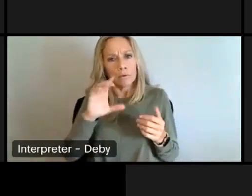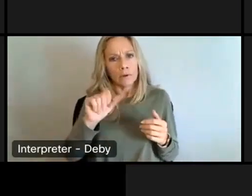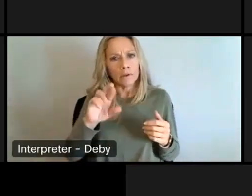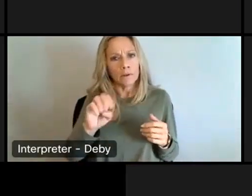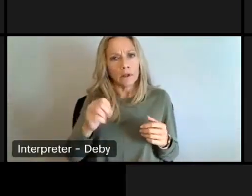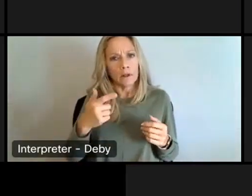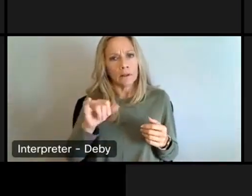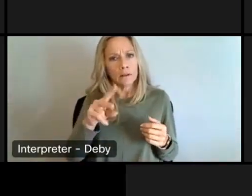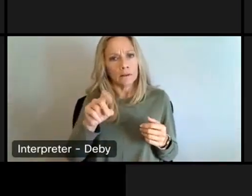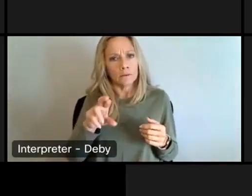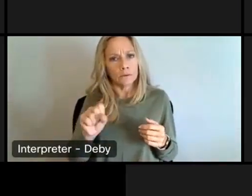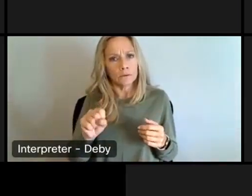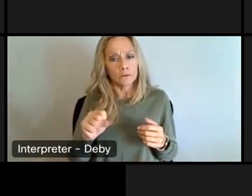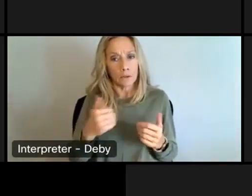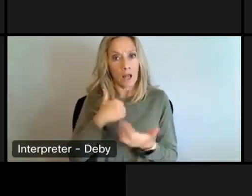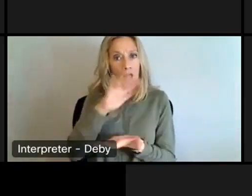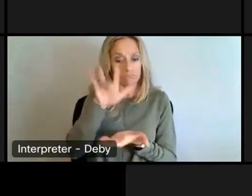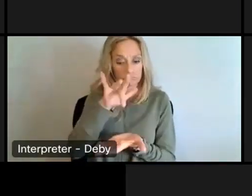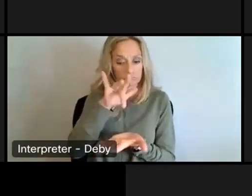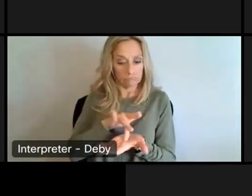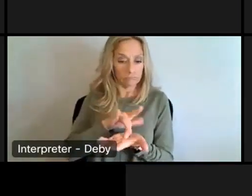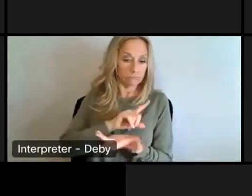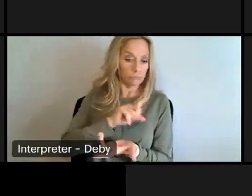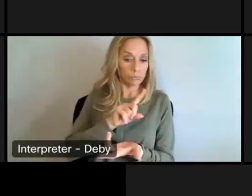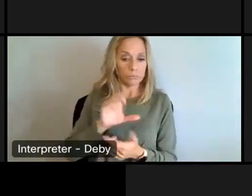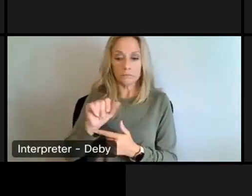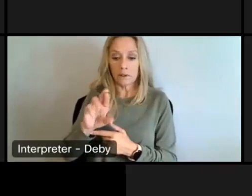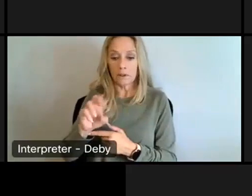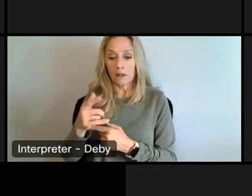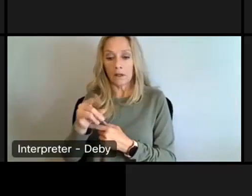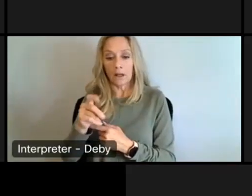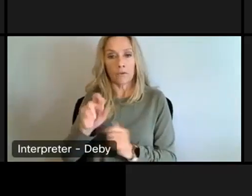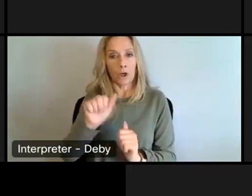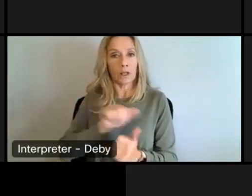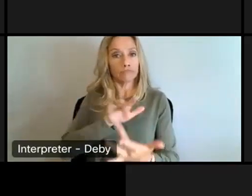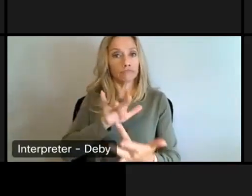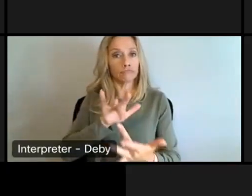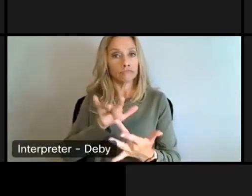Is there a central contact for caregivers who need support?